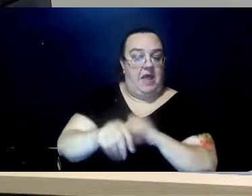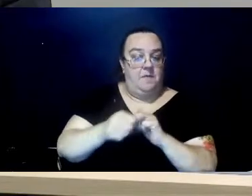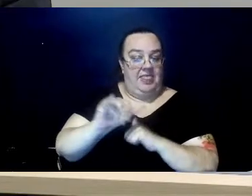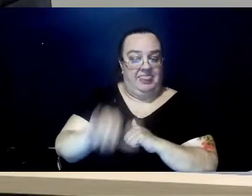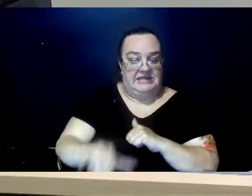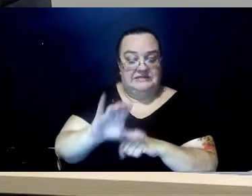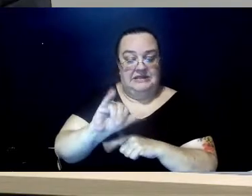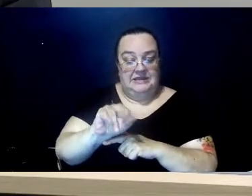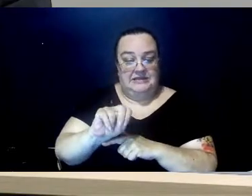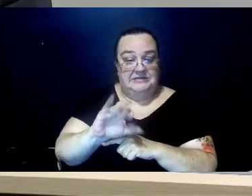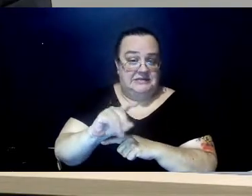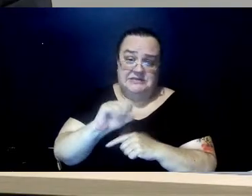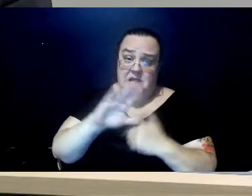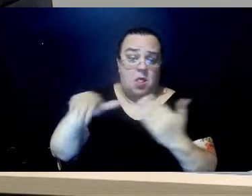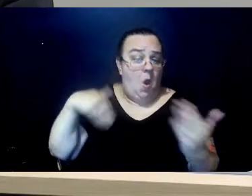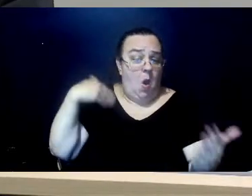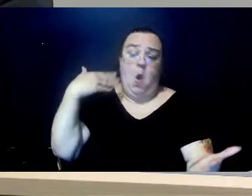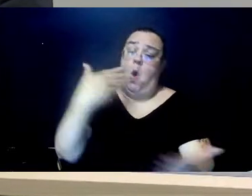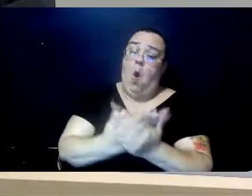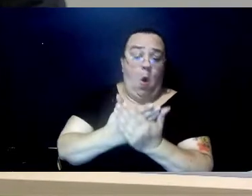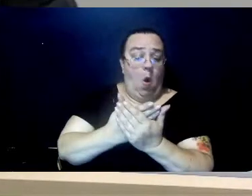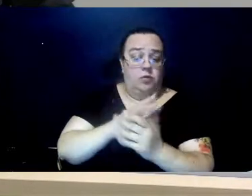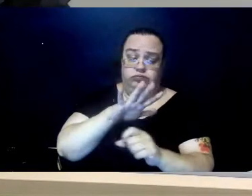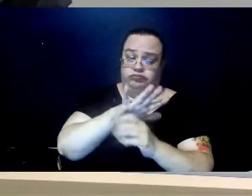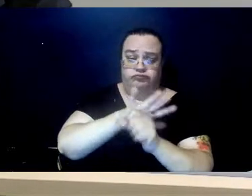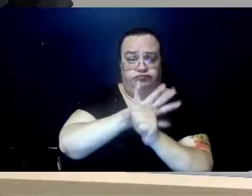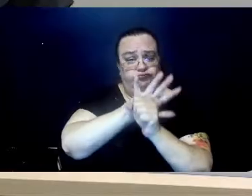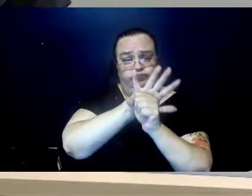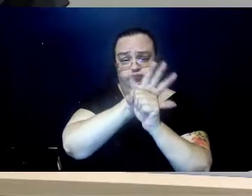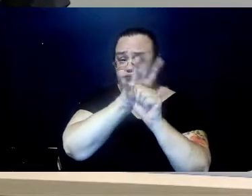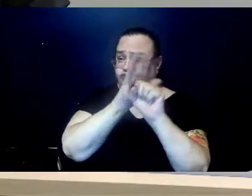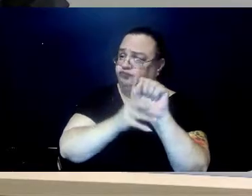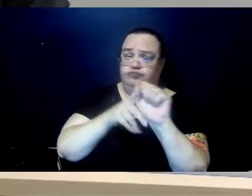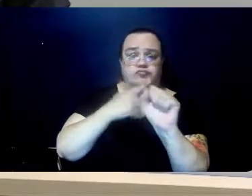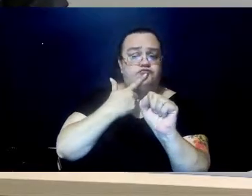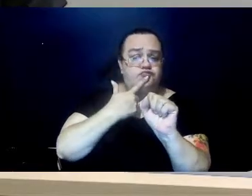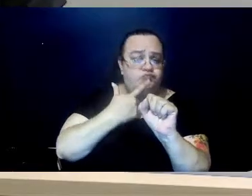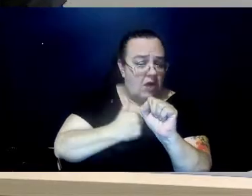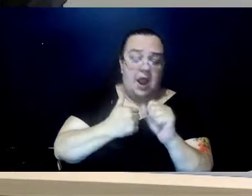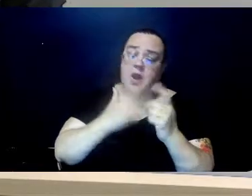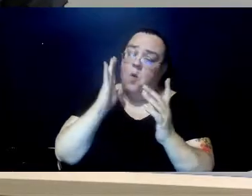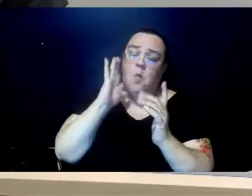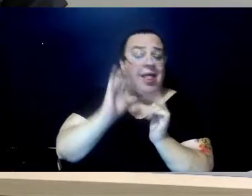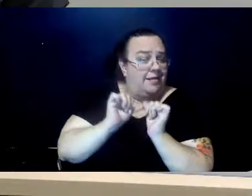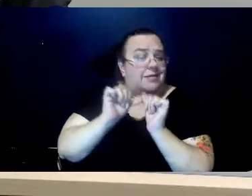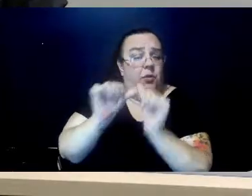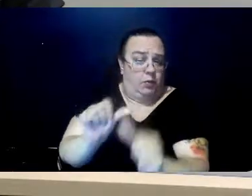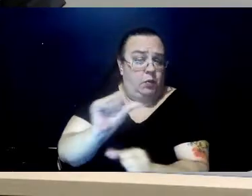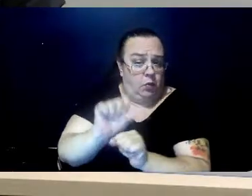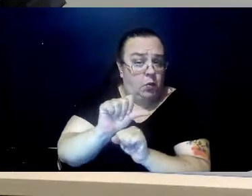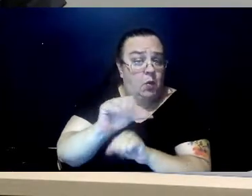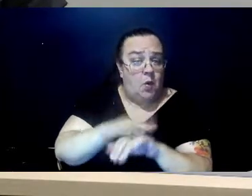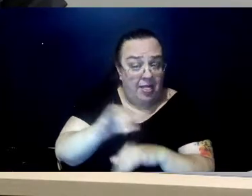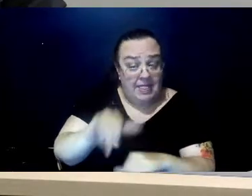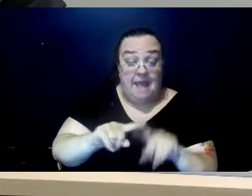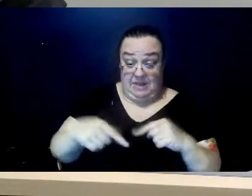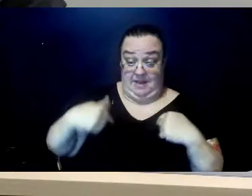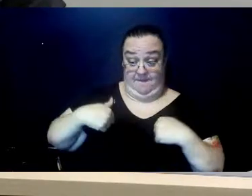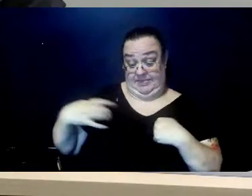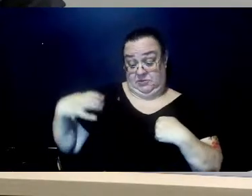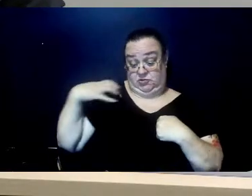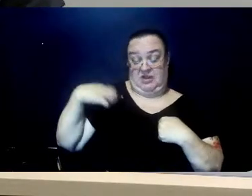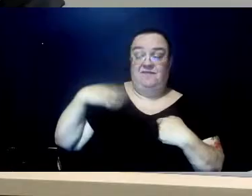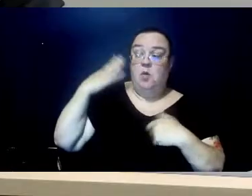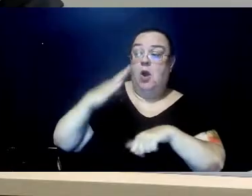entire country was painted red. So we'll continue to work on it, but as your chief, I'm going to be calling upon the mayor